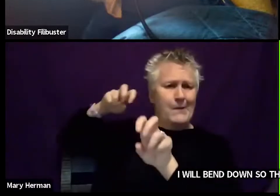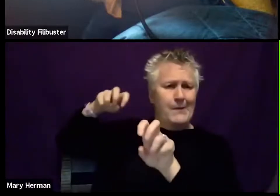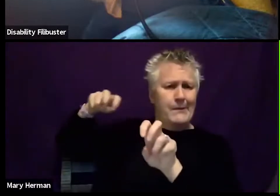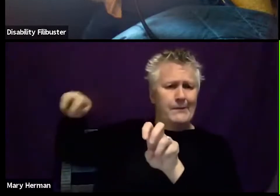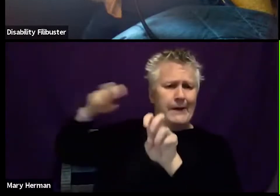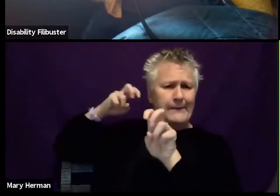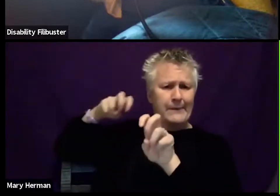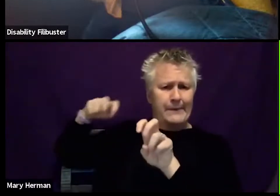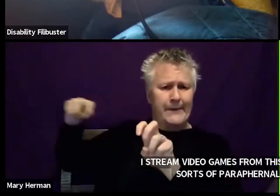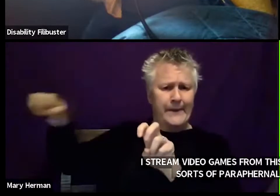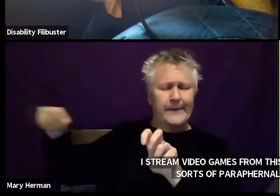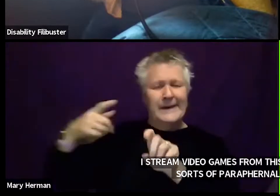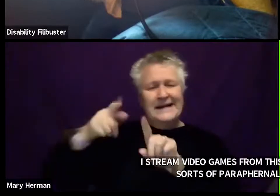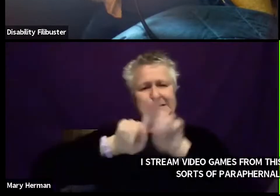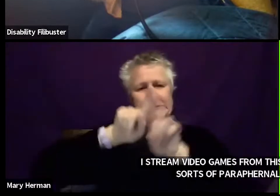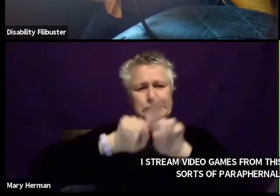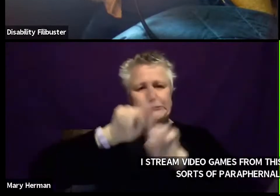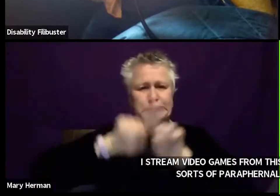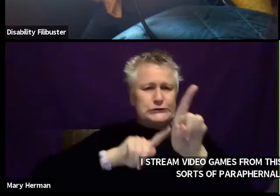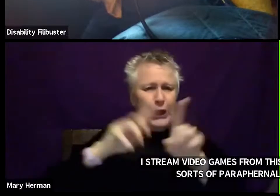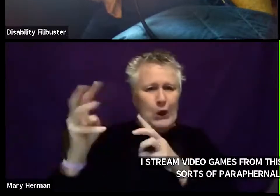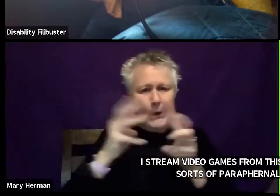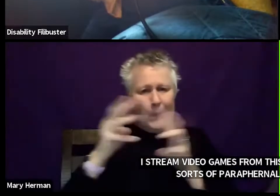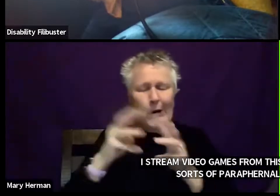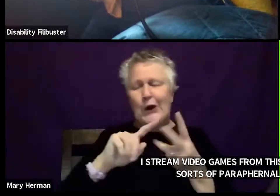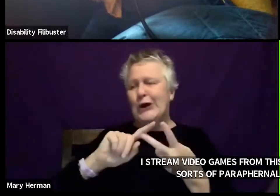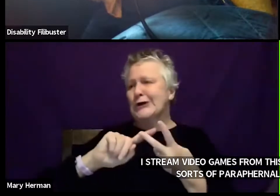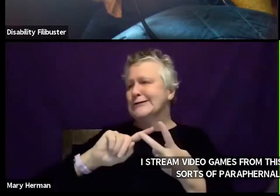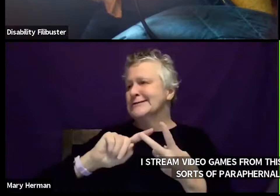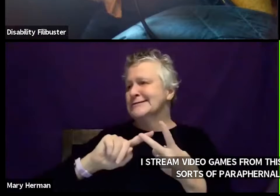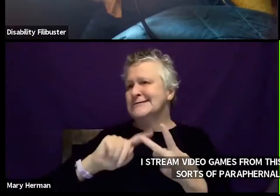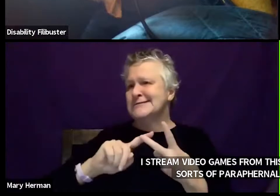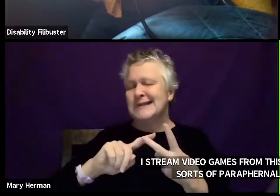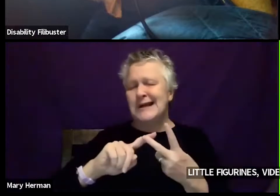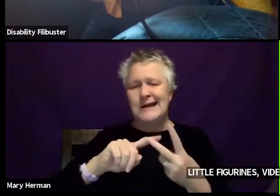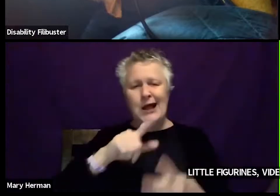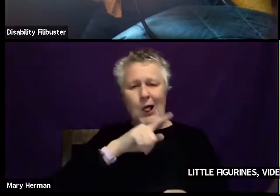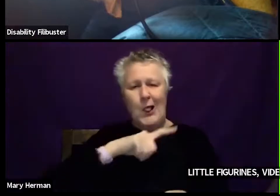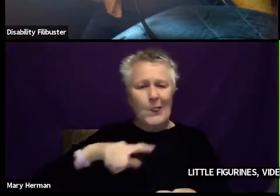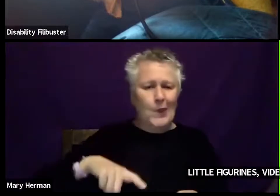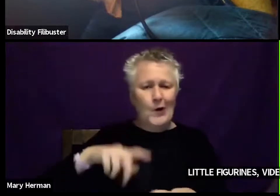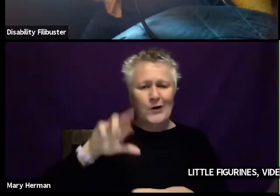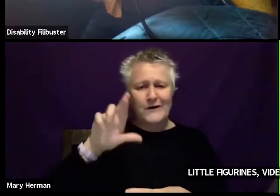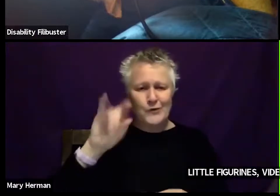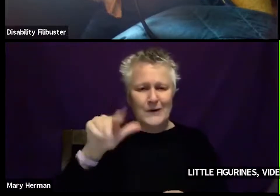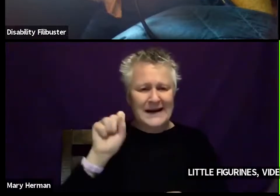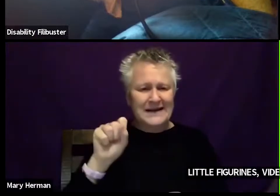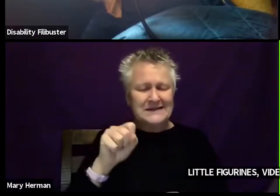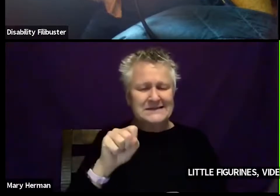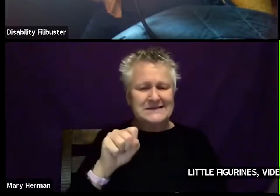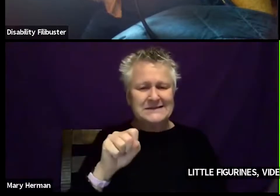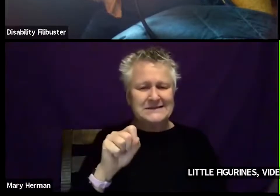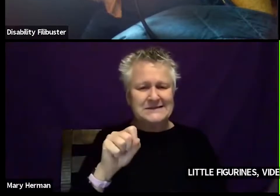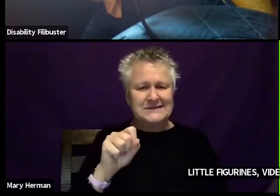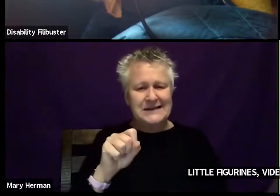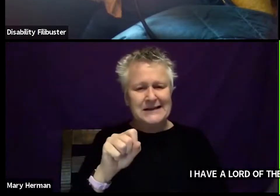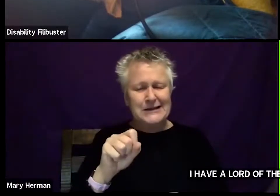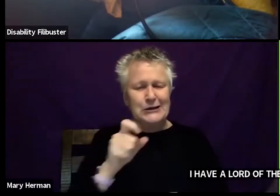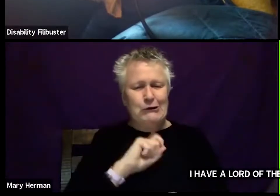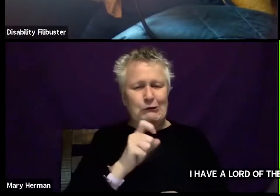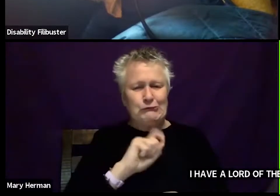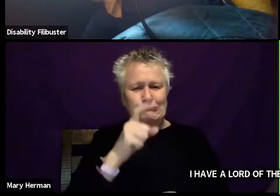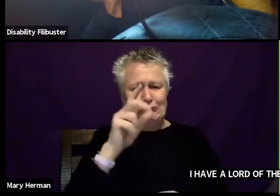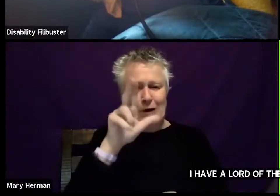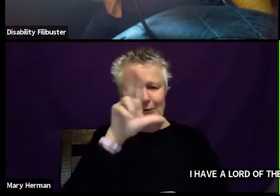little figurines of video game characters. I have a Lord of the Rings rubber duck. And I've got one of my